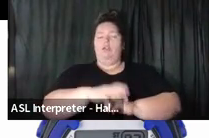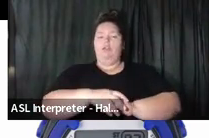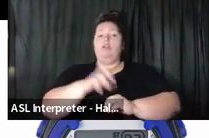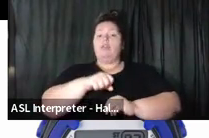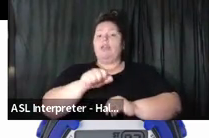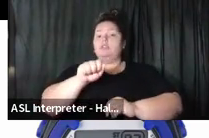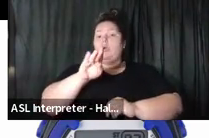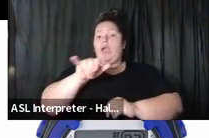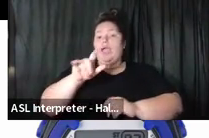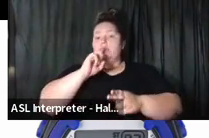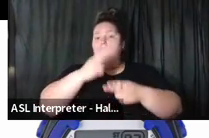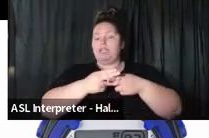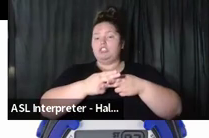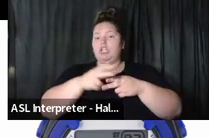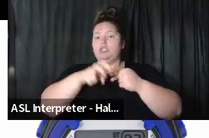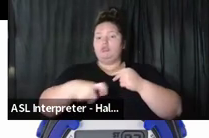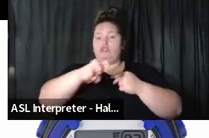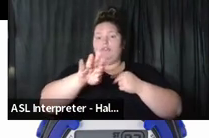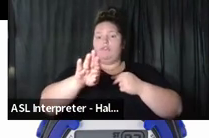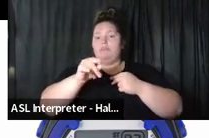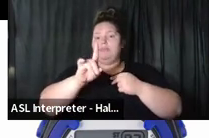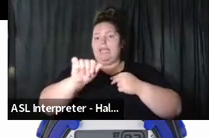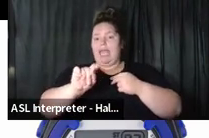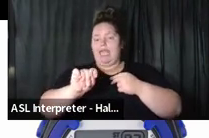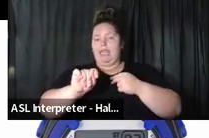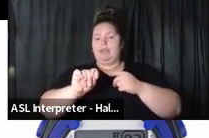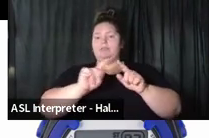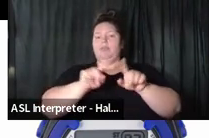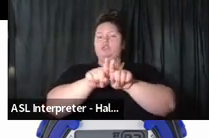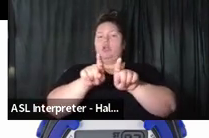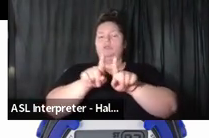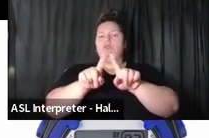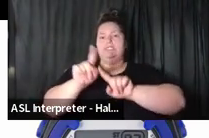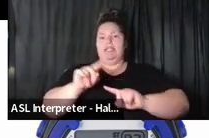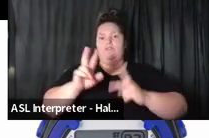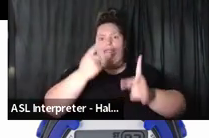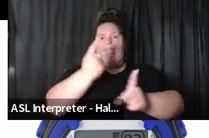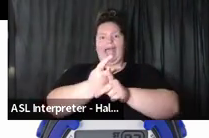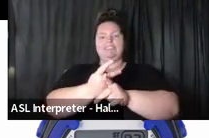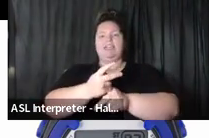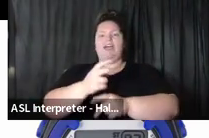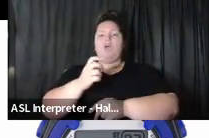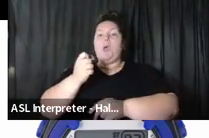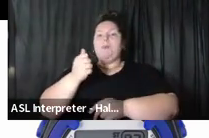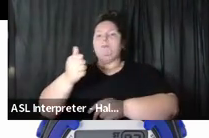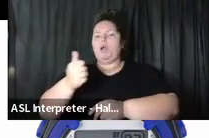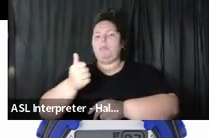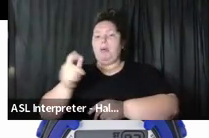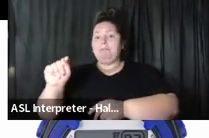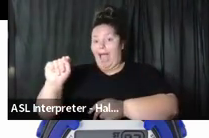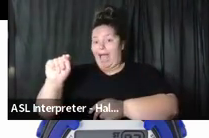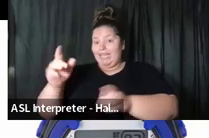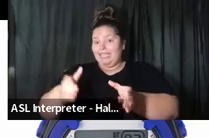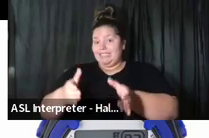Abby mentioned the travel bidets, but there's also a lot of different types of portable potties as well.